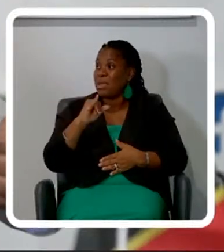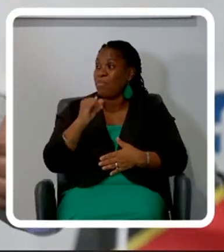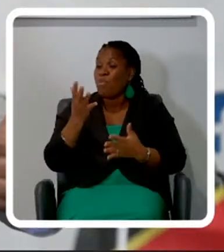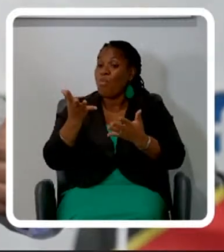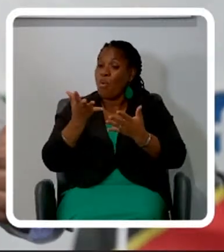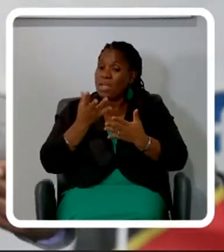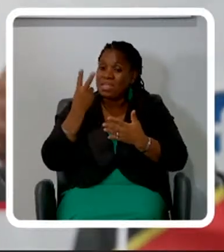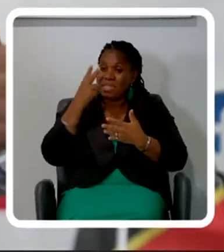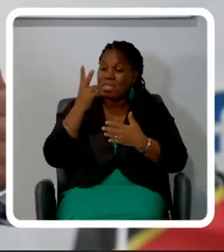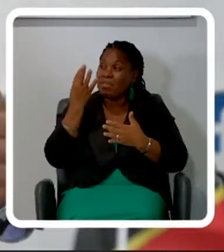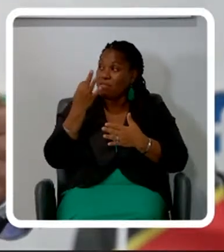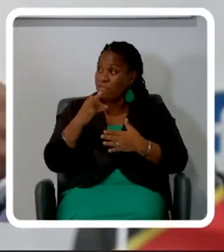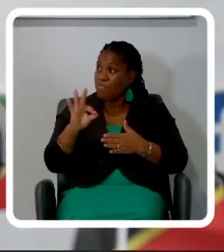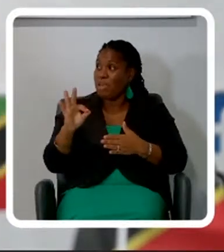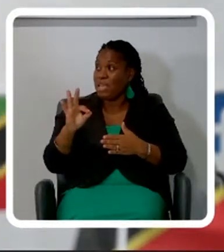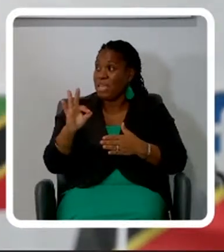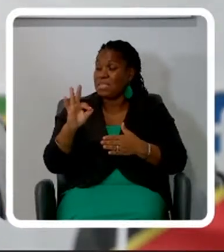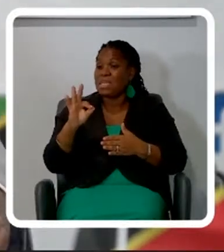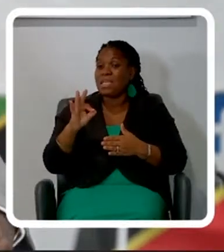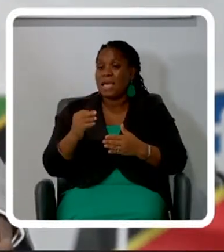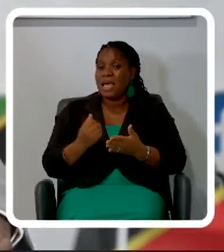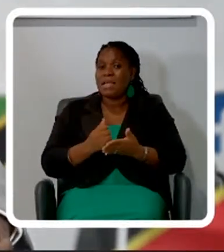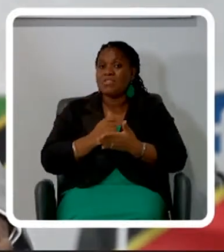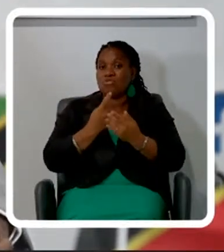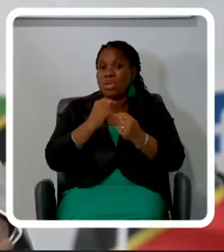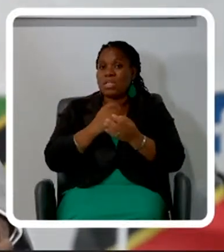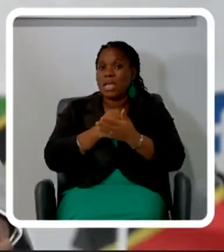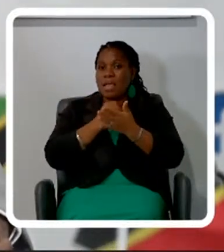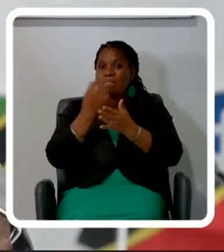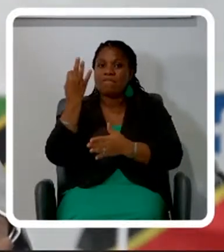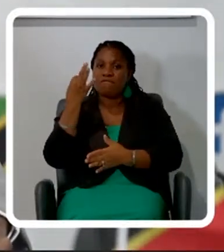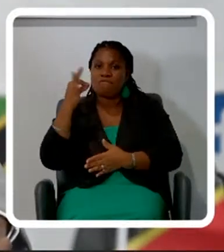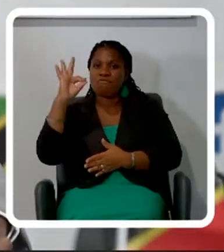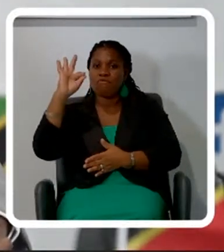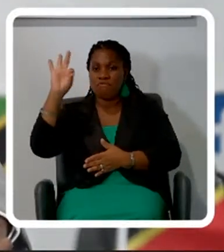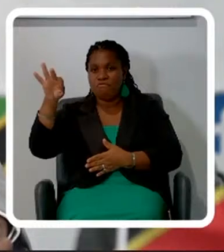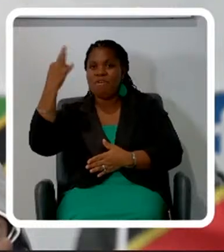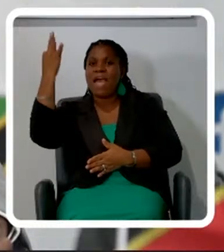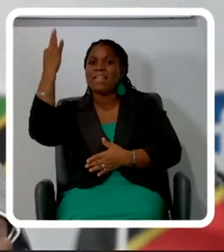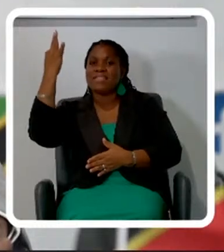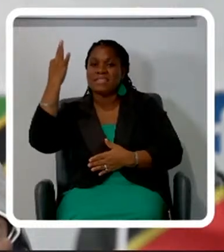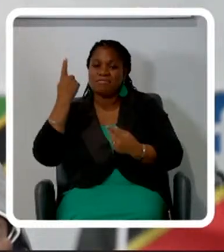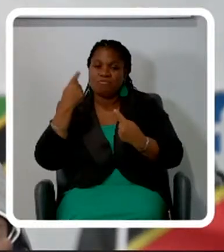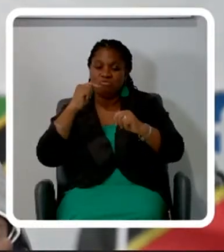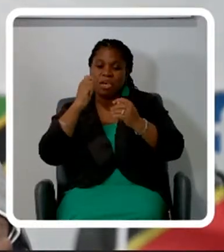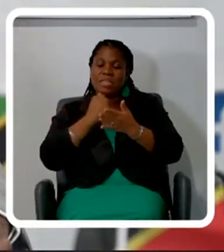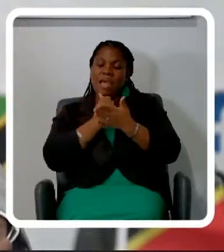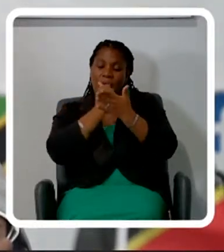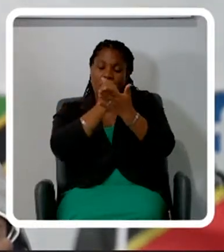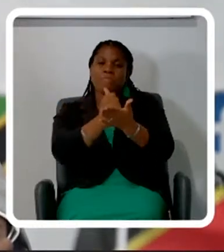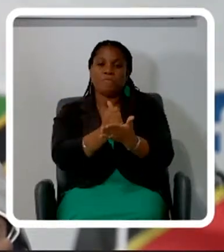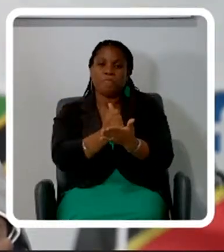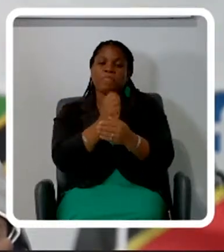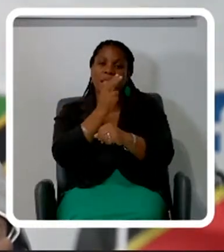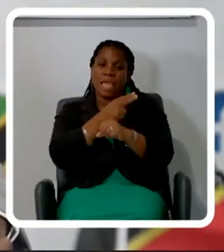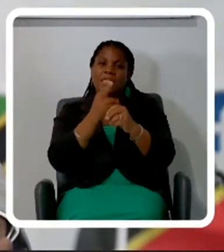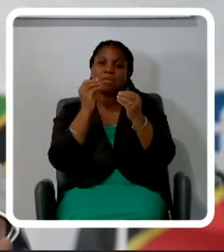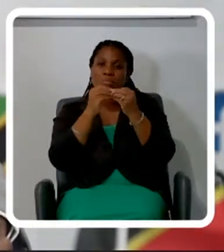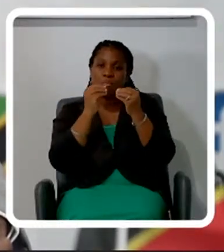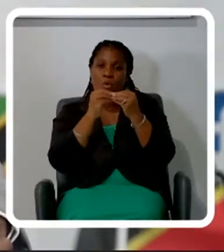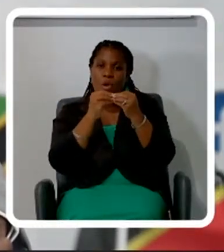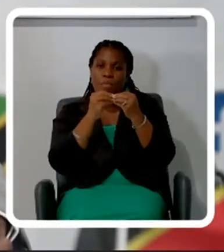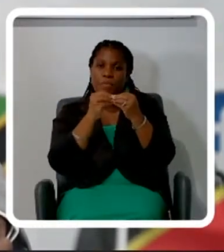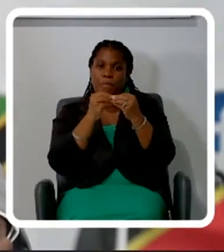see France step up some more to help the situation in Haiti. I can say that for sure. Right? Now,